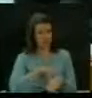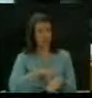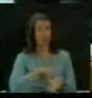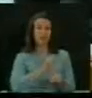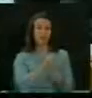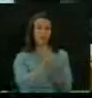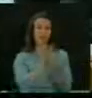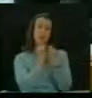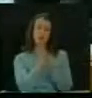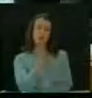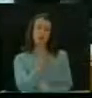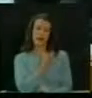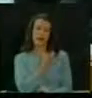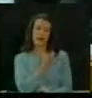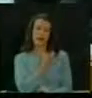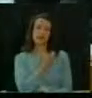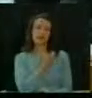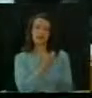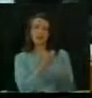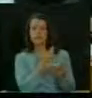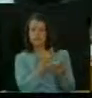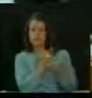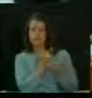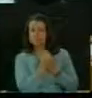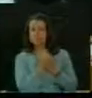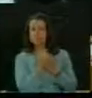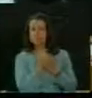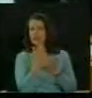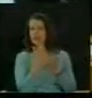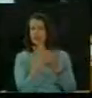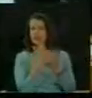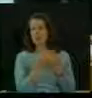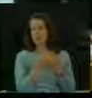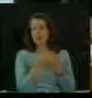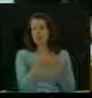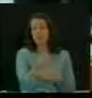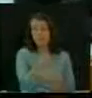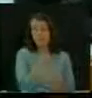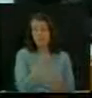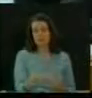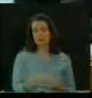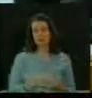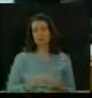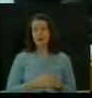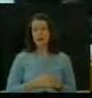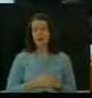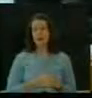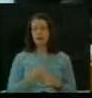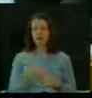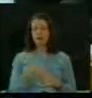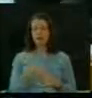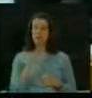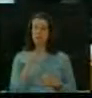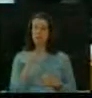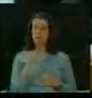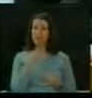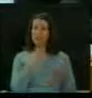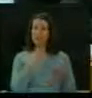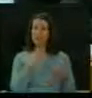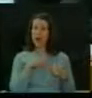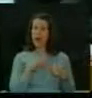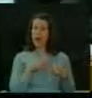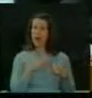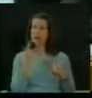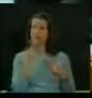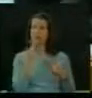to work with us to lend any assistance that we might need. And I would just go back to something